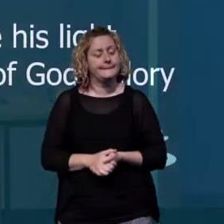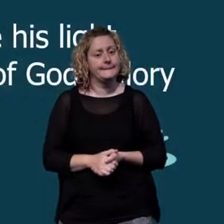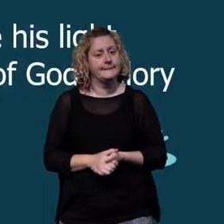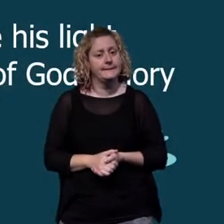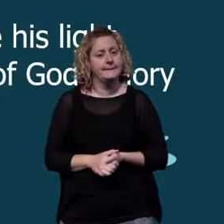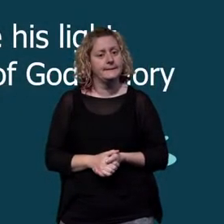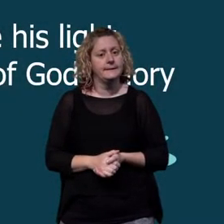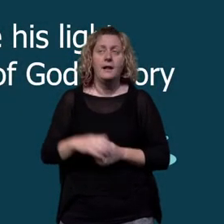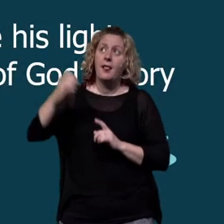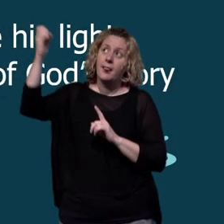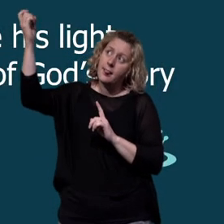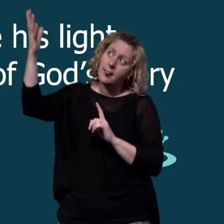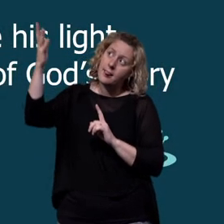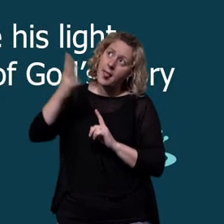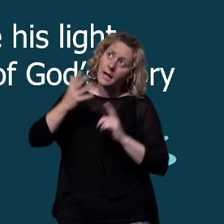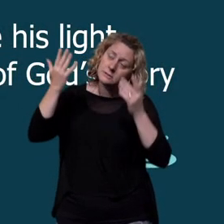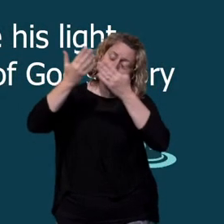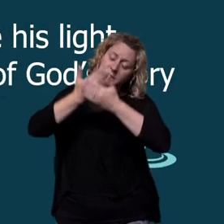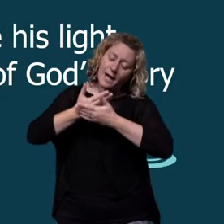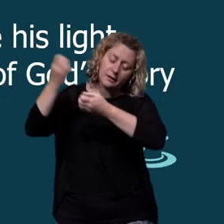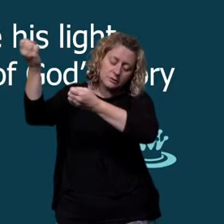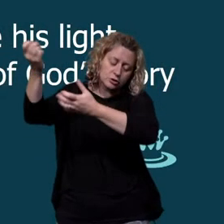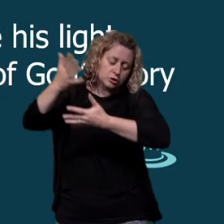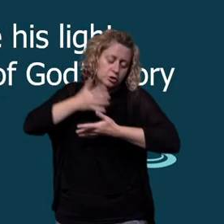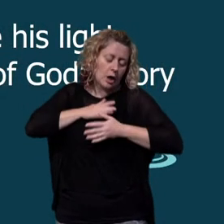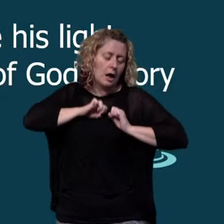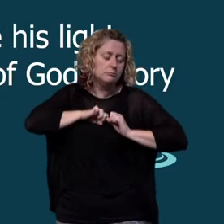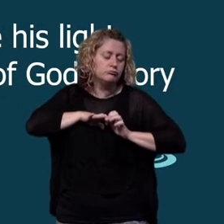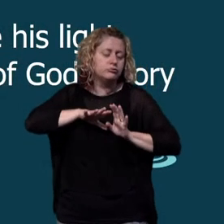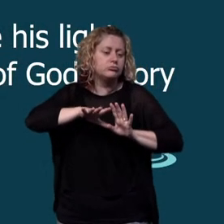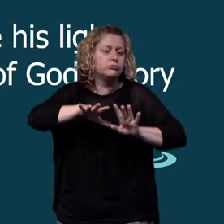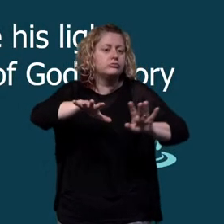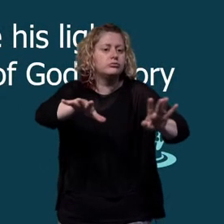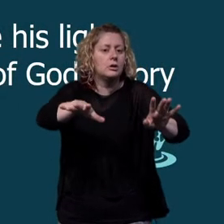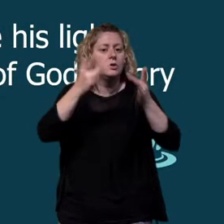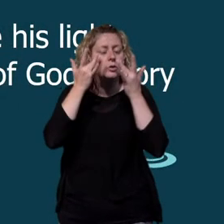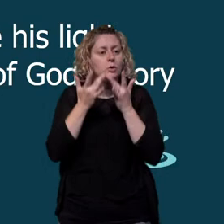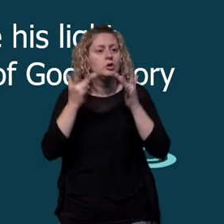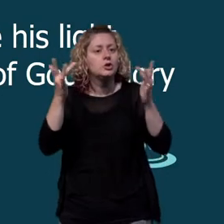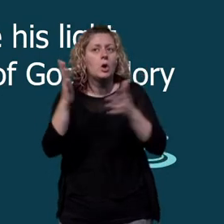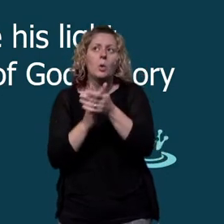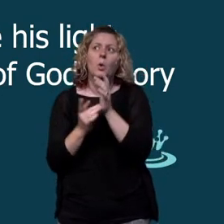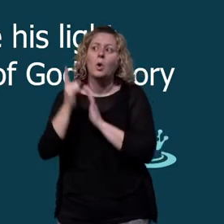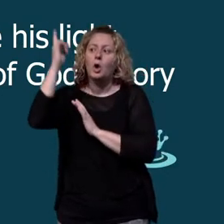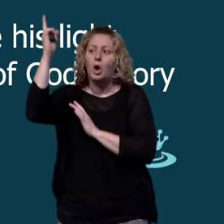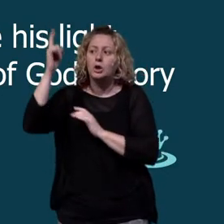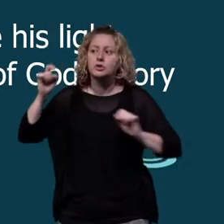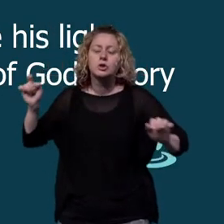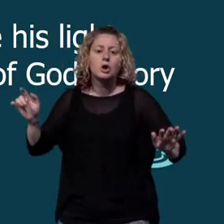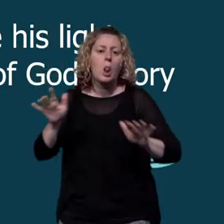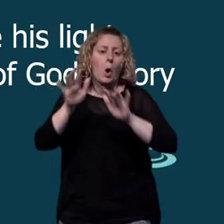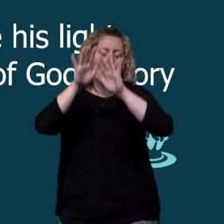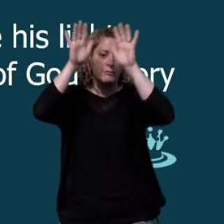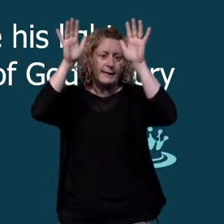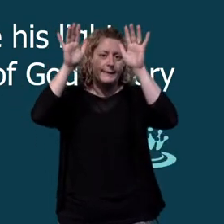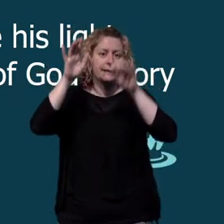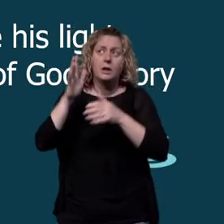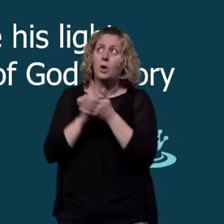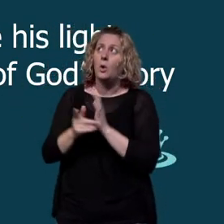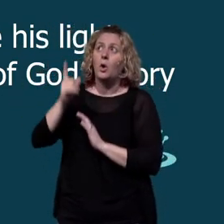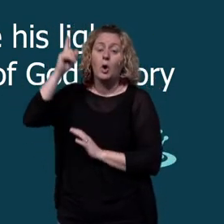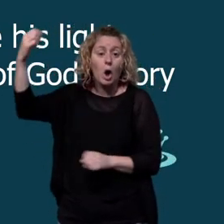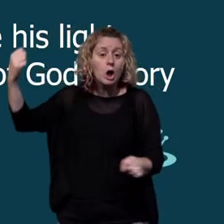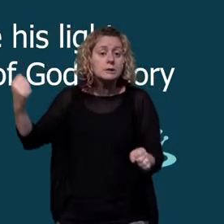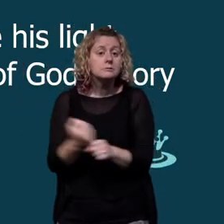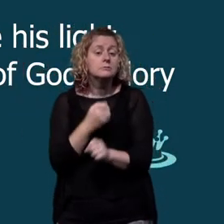light shine in our hearts to give us the light of the knowledge of God's glory displayed in the face of Christ. We looked at this the other day. But God did a